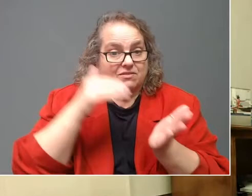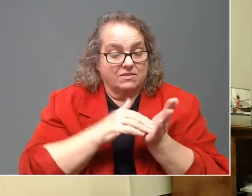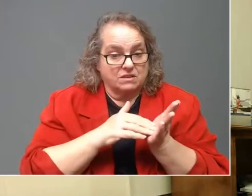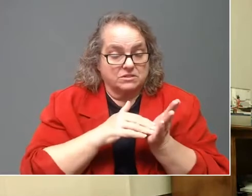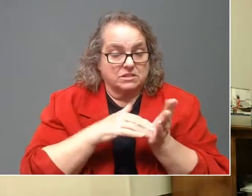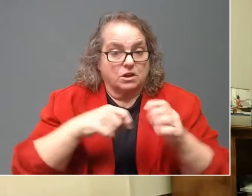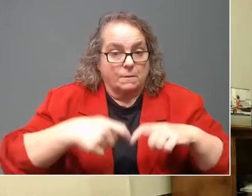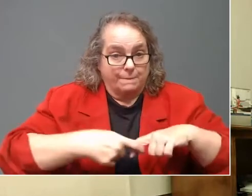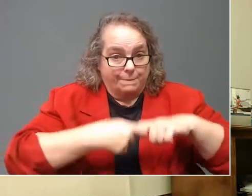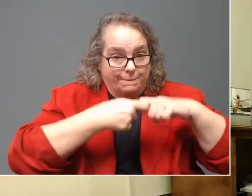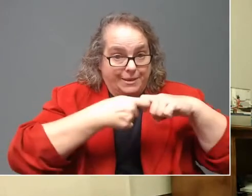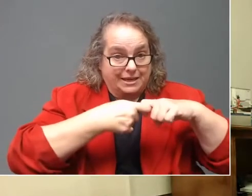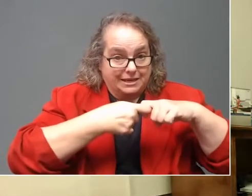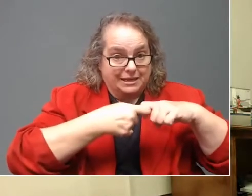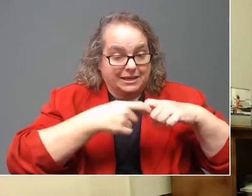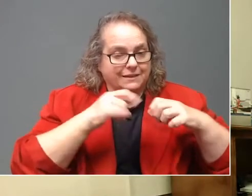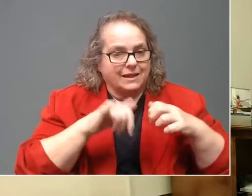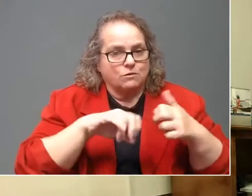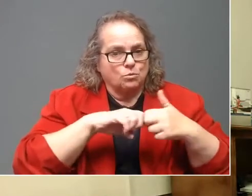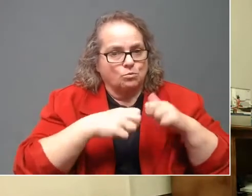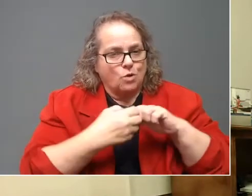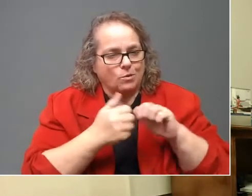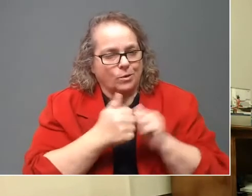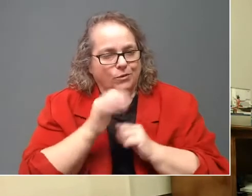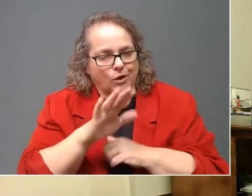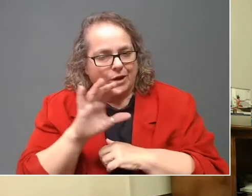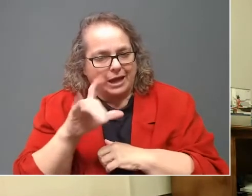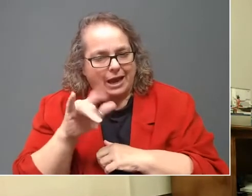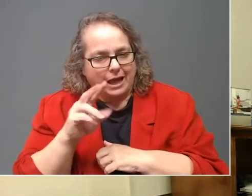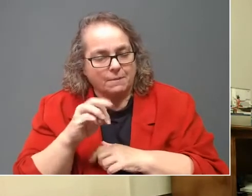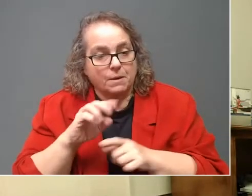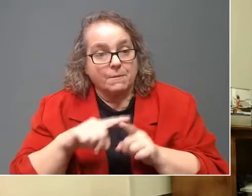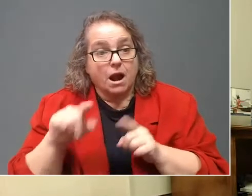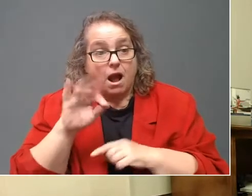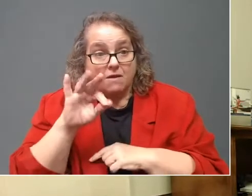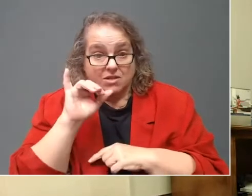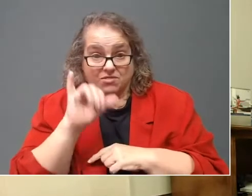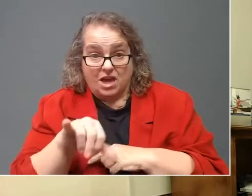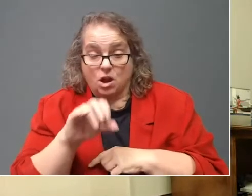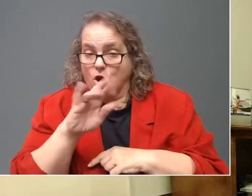that have a hang up with the claim, but of those, only